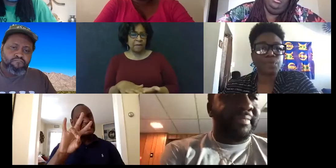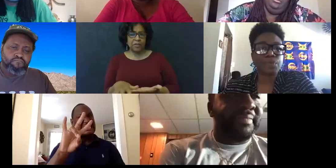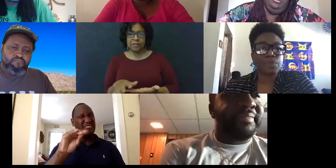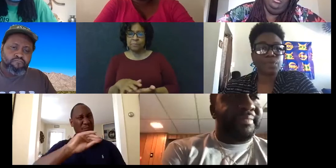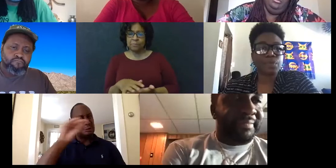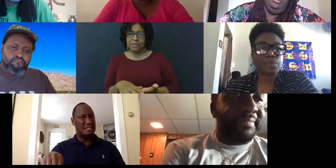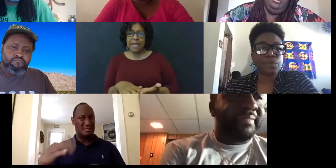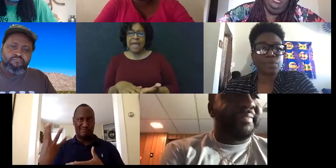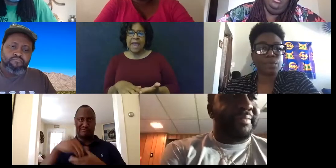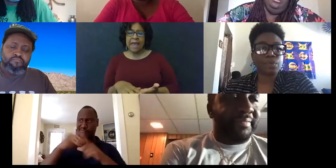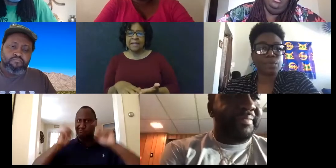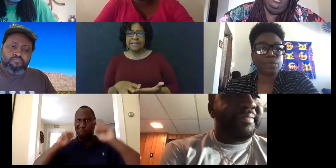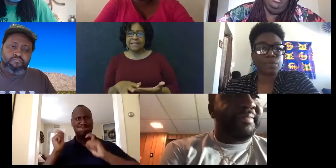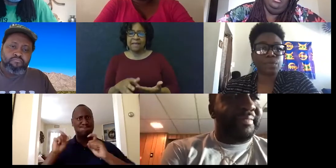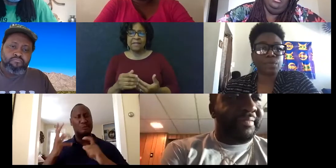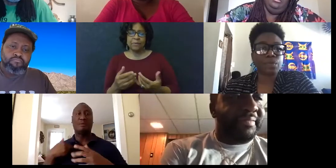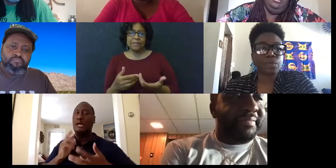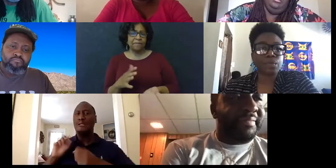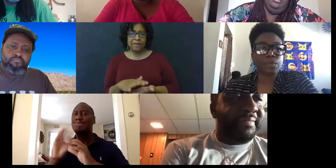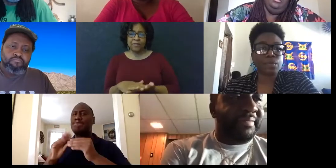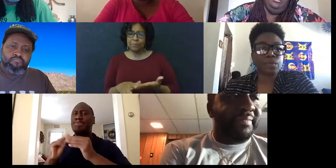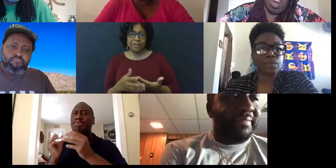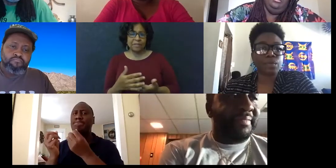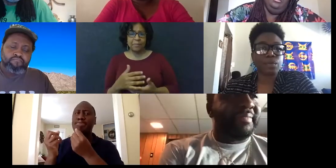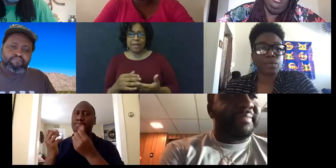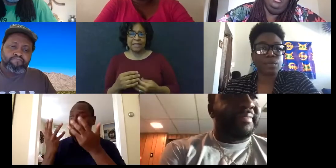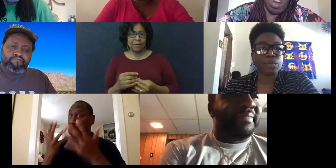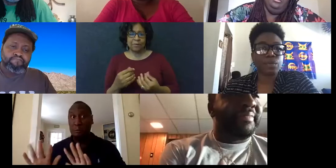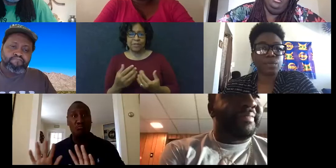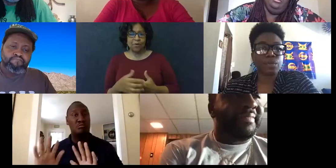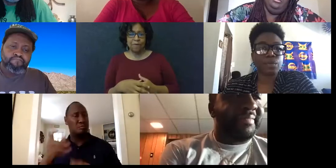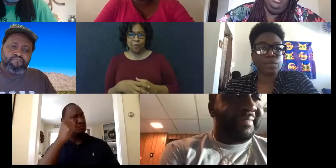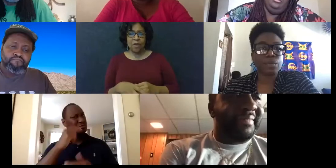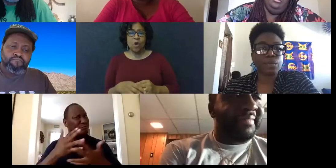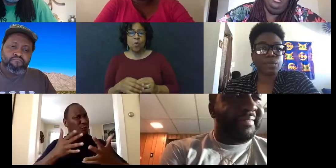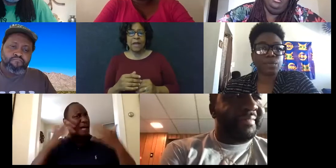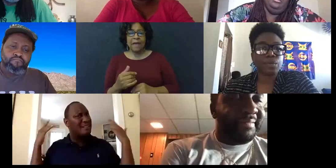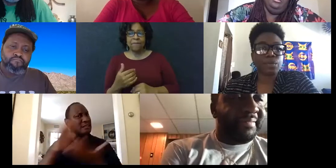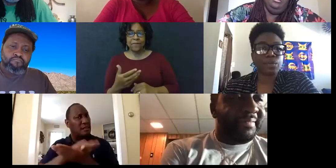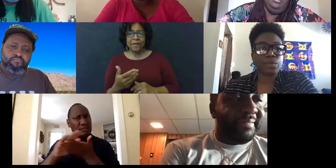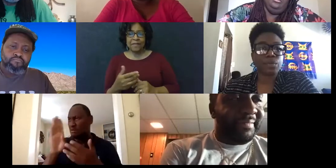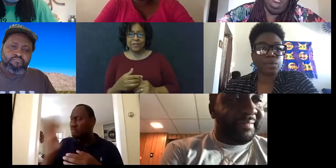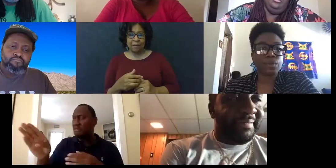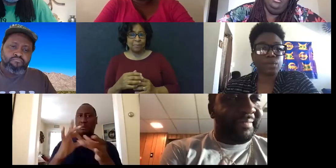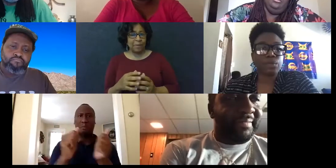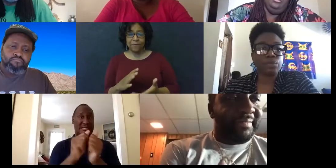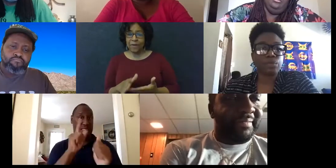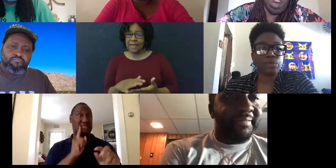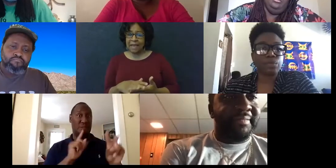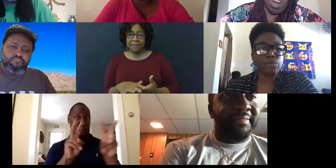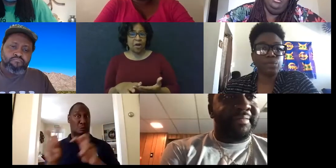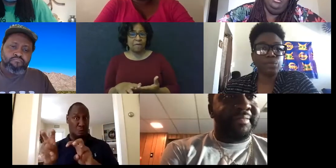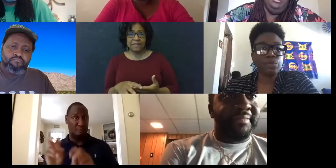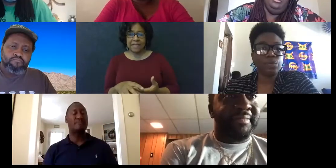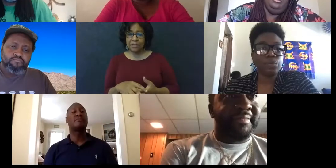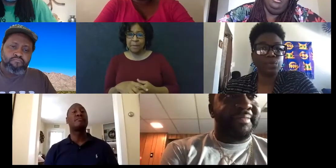lot of facial expression, and it's 70% facial expression, body language, and so forth. When I finished, I was being friendly,